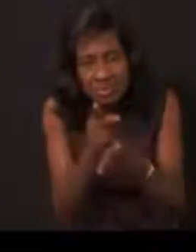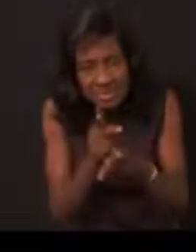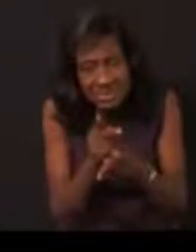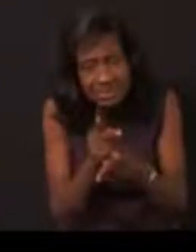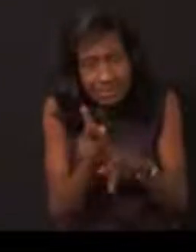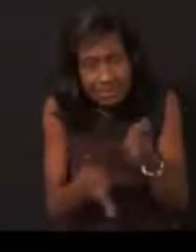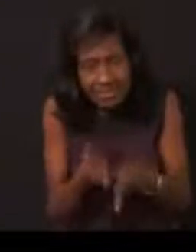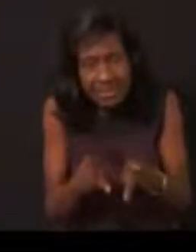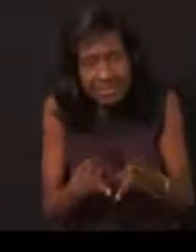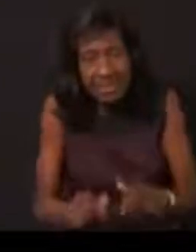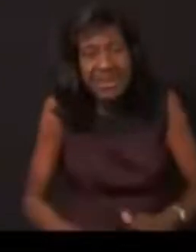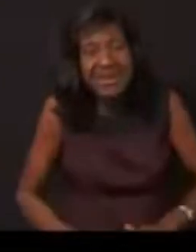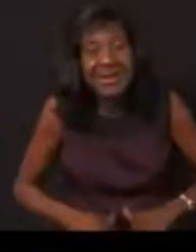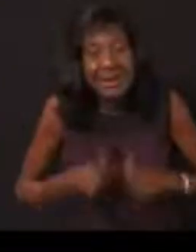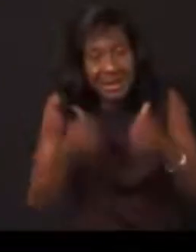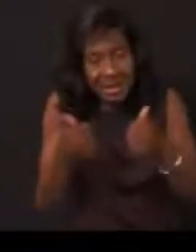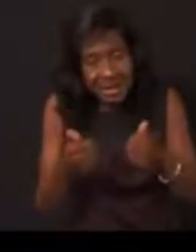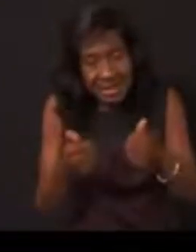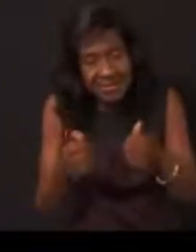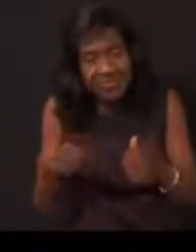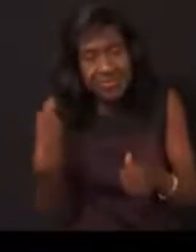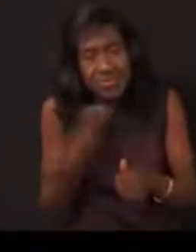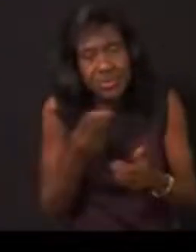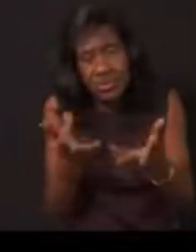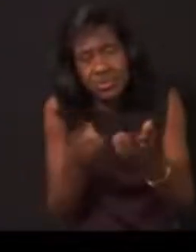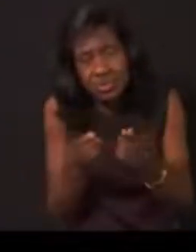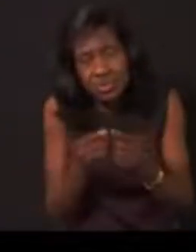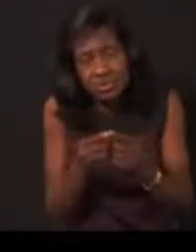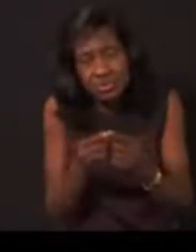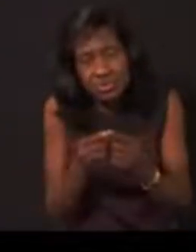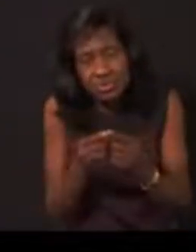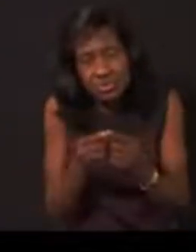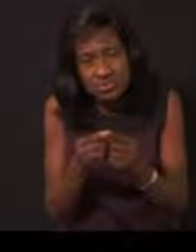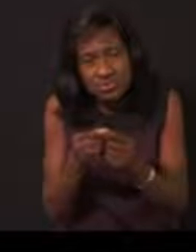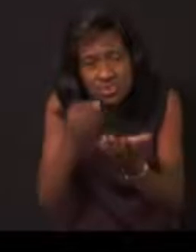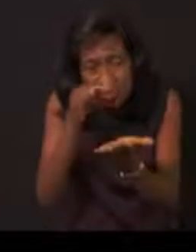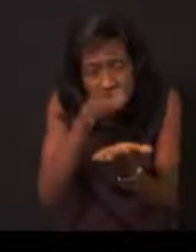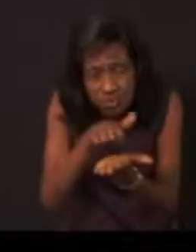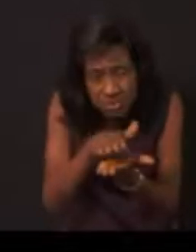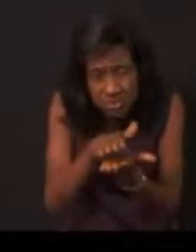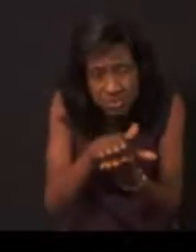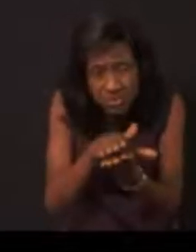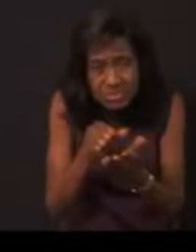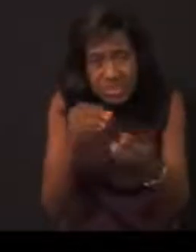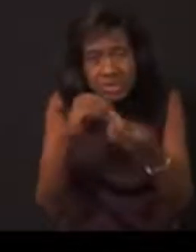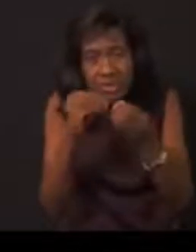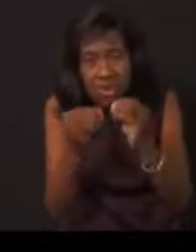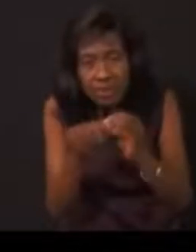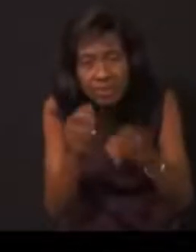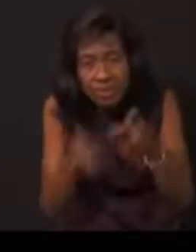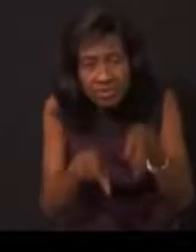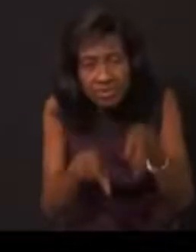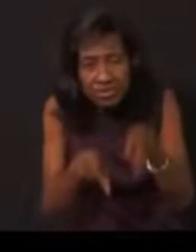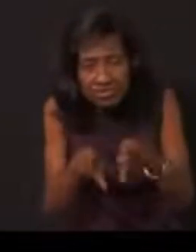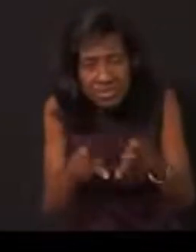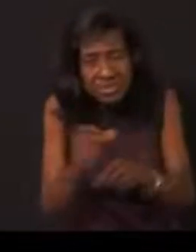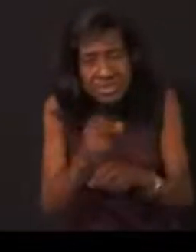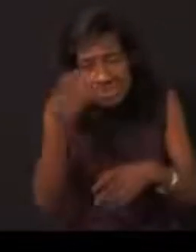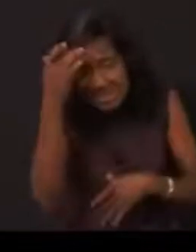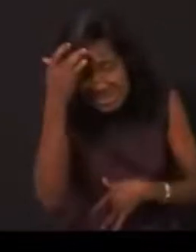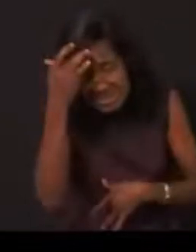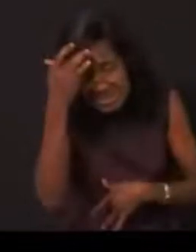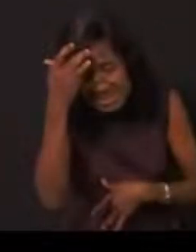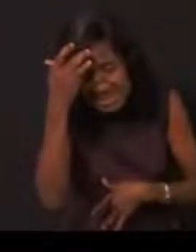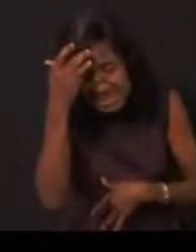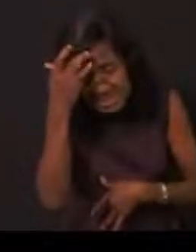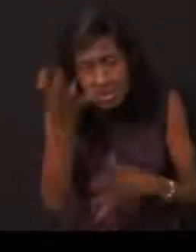we want to minimize those people who get seriously ill. We want to minimize or eliminate deaths as far as possible.